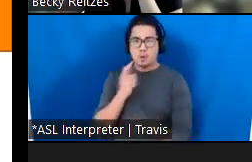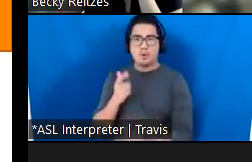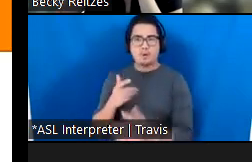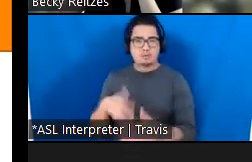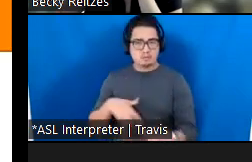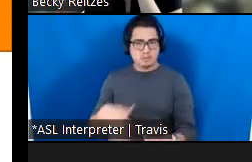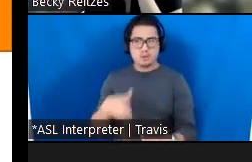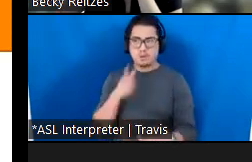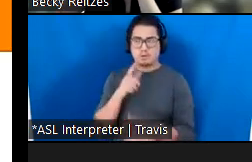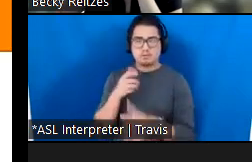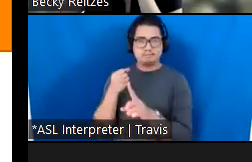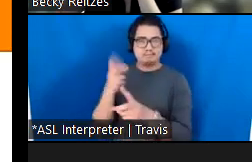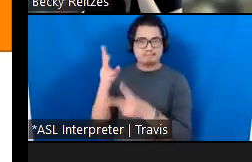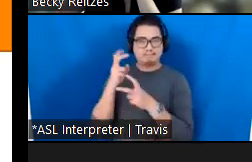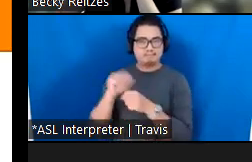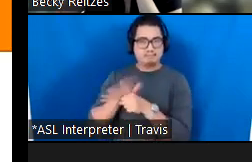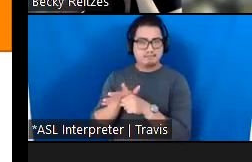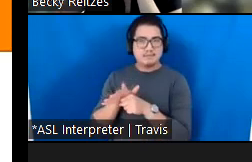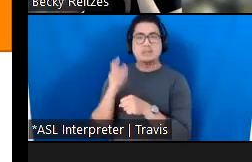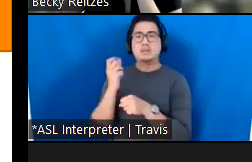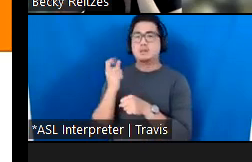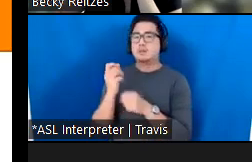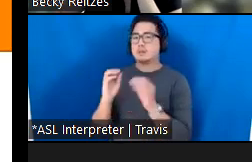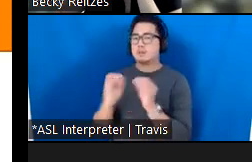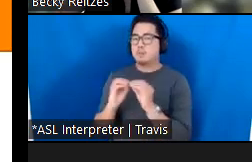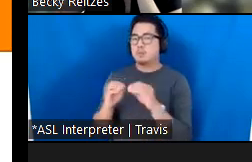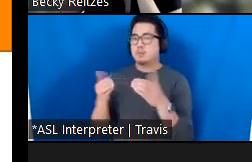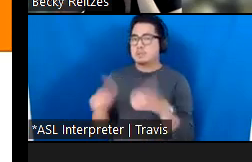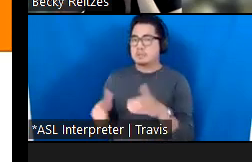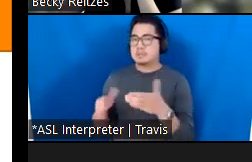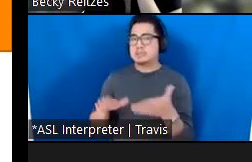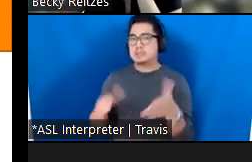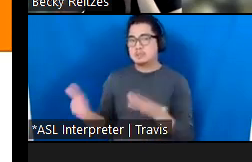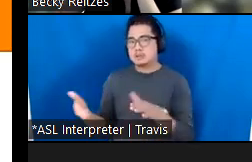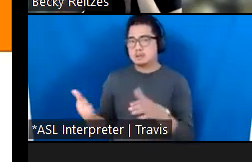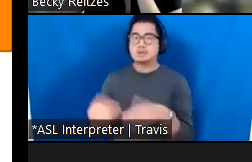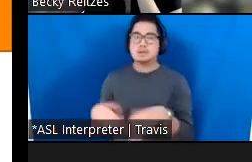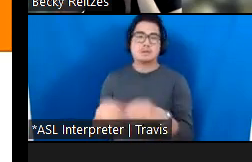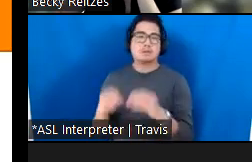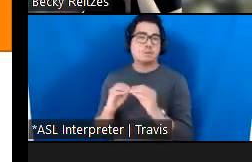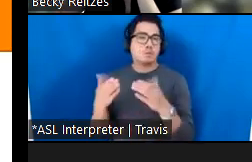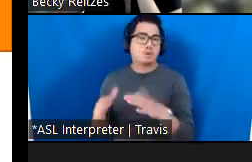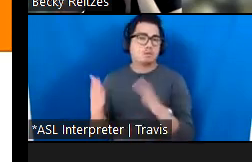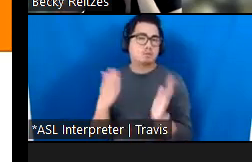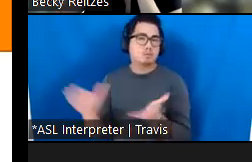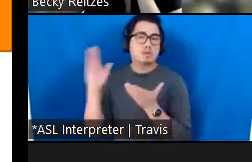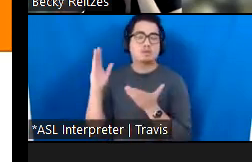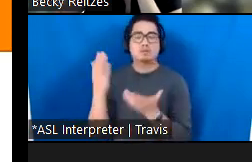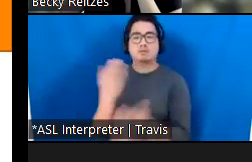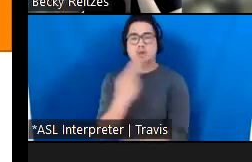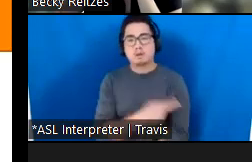more likely to end up to die, end up hospitalized, end up on ventilators, and